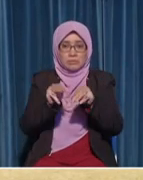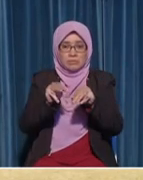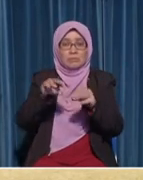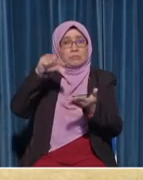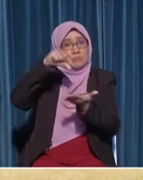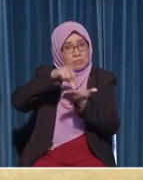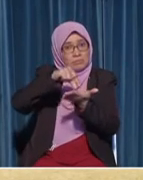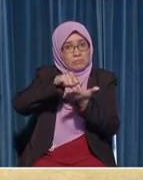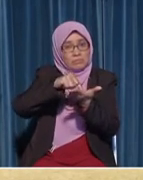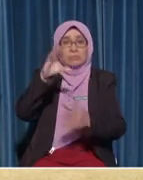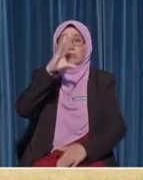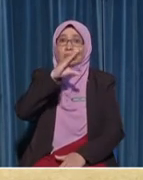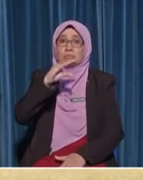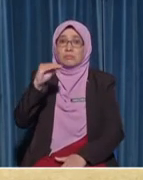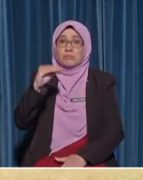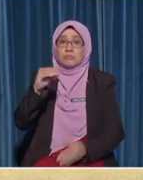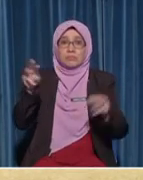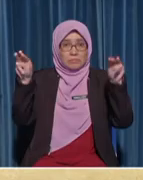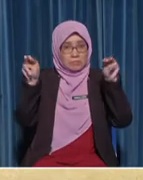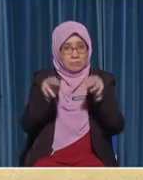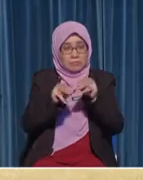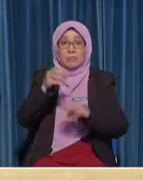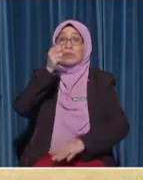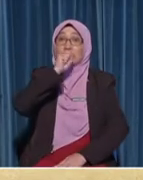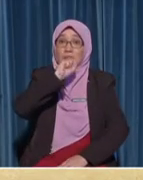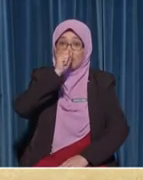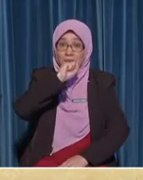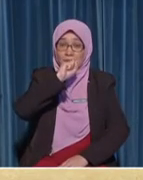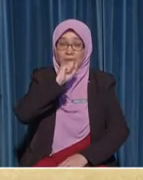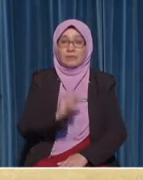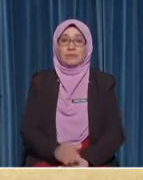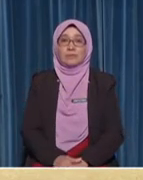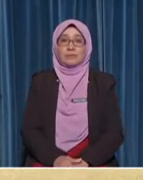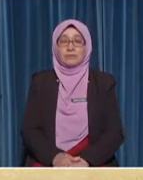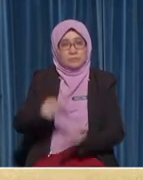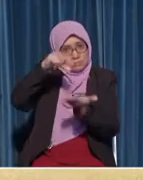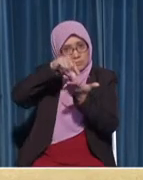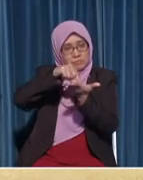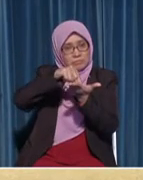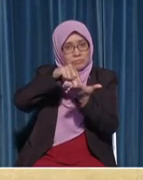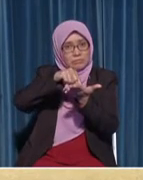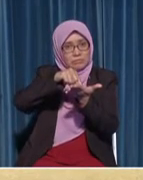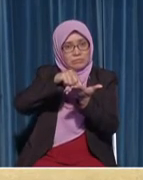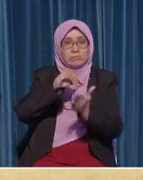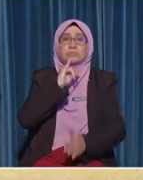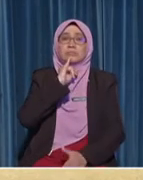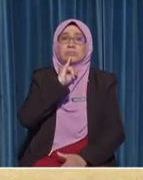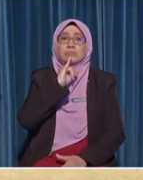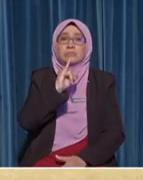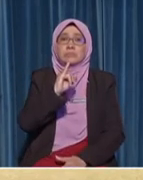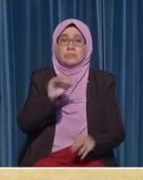the mass of the ice cream. The chicken is measured